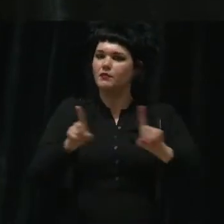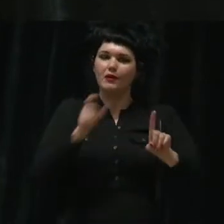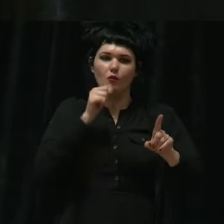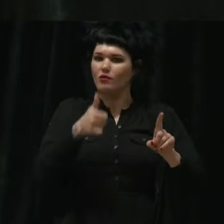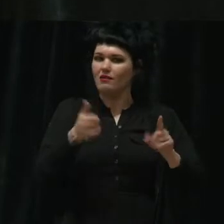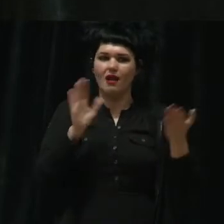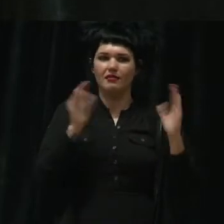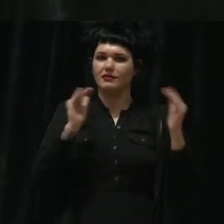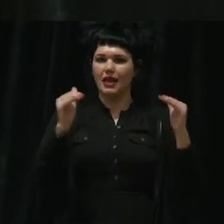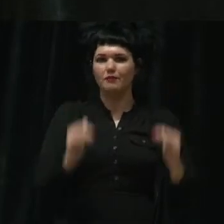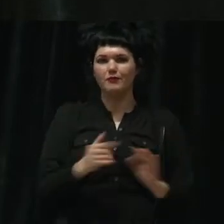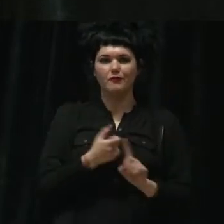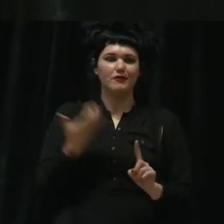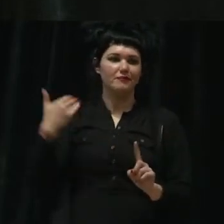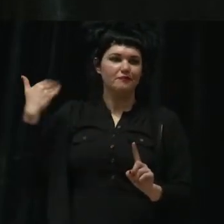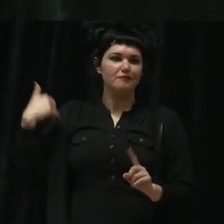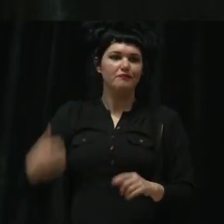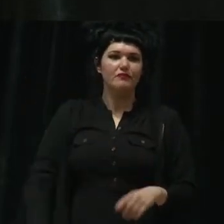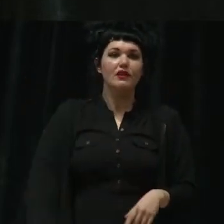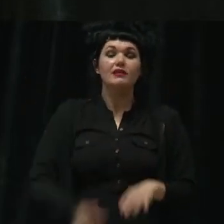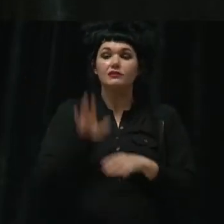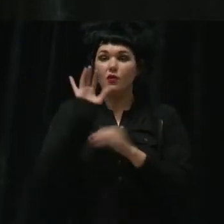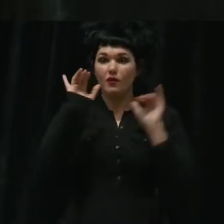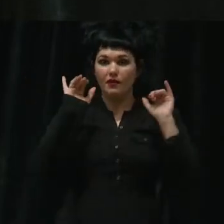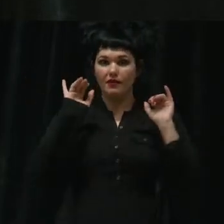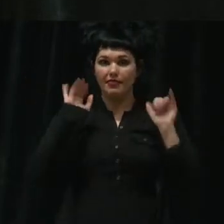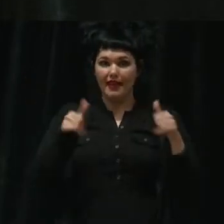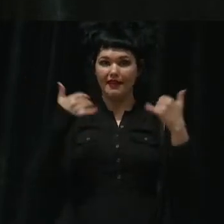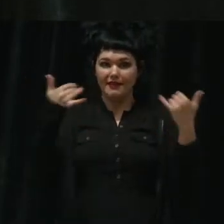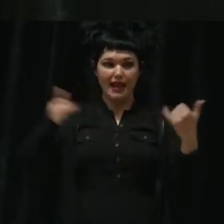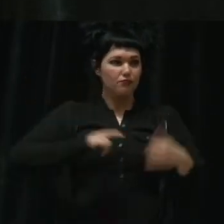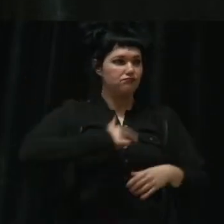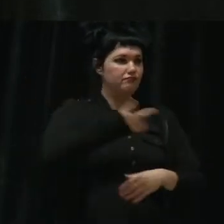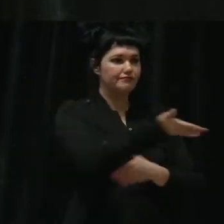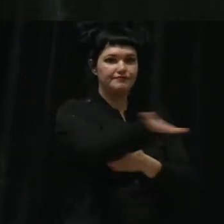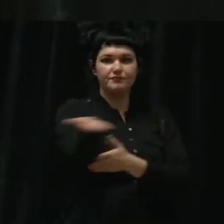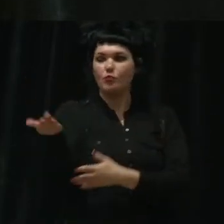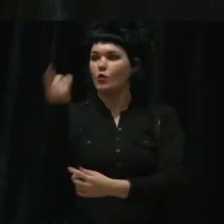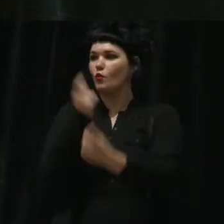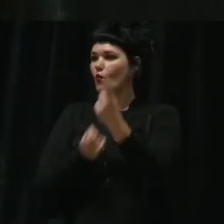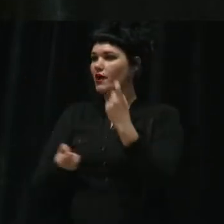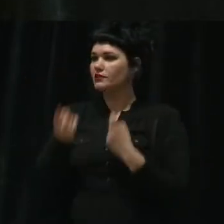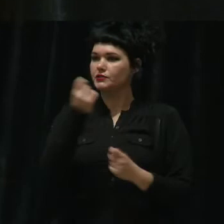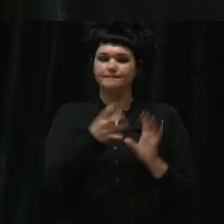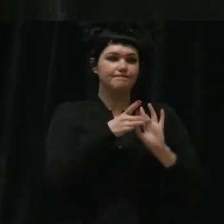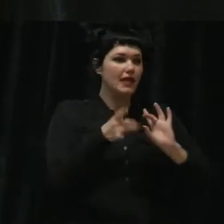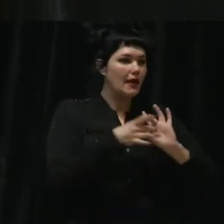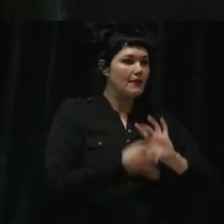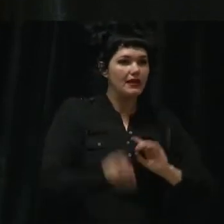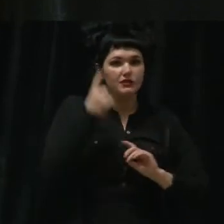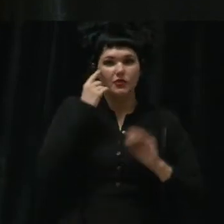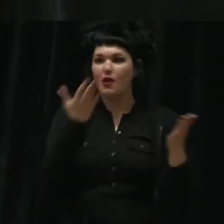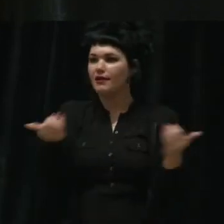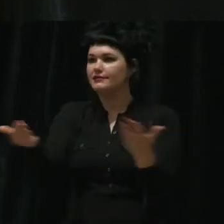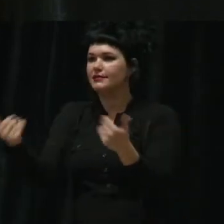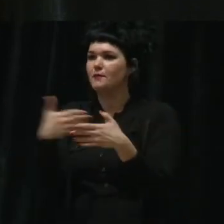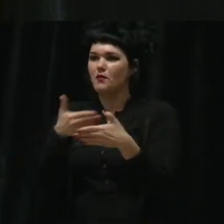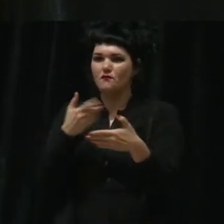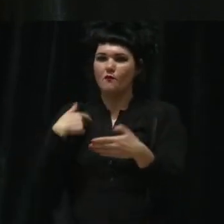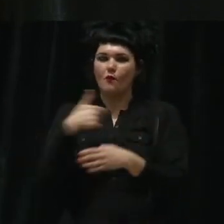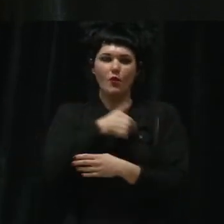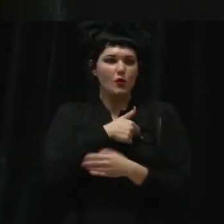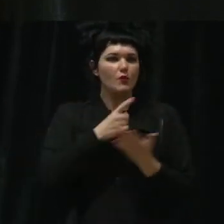started. So with that, I'd like to open it up for questions, comments, thoughts, before we get